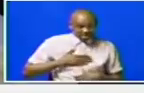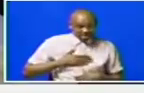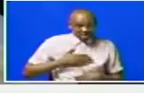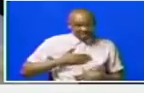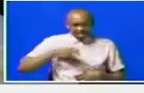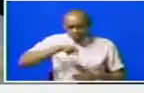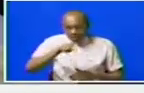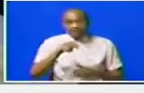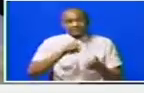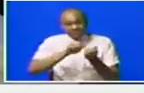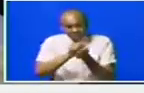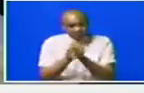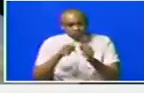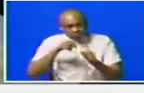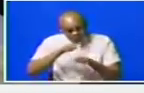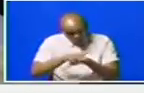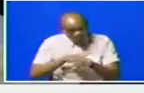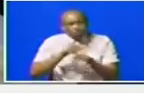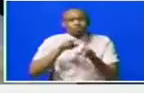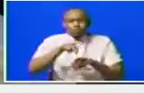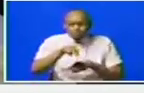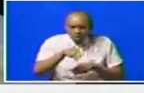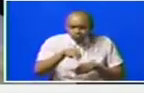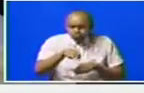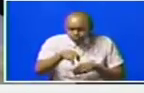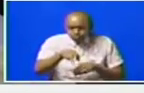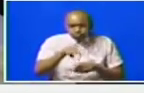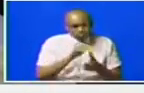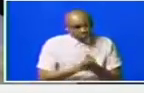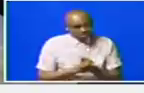my walking. It was a bit slower, and